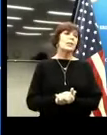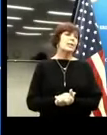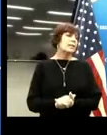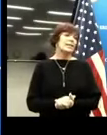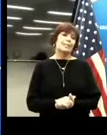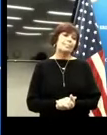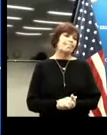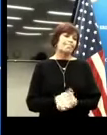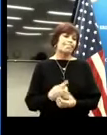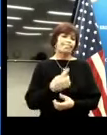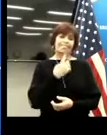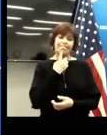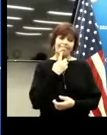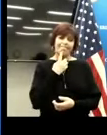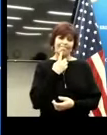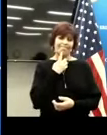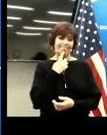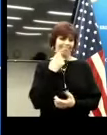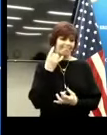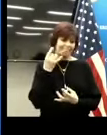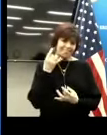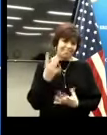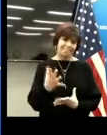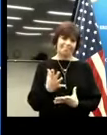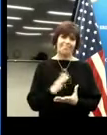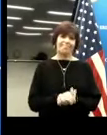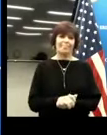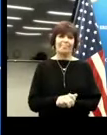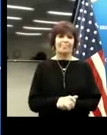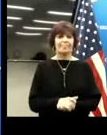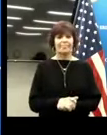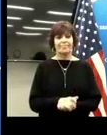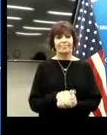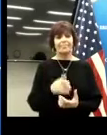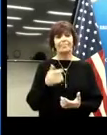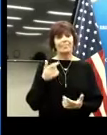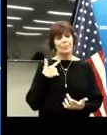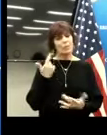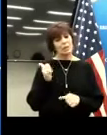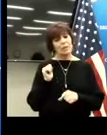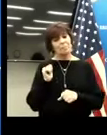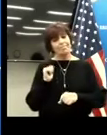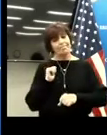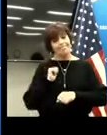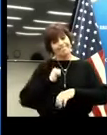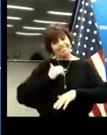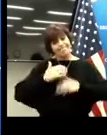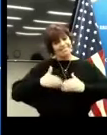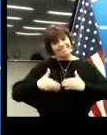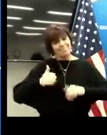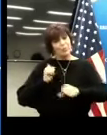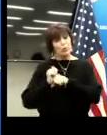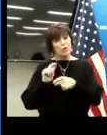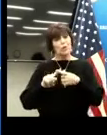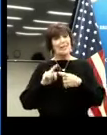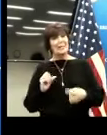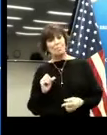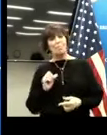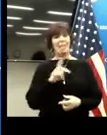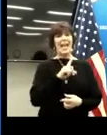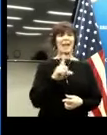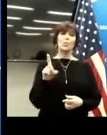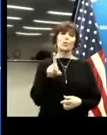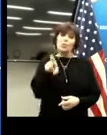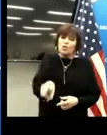exceptionally disappointing and distressing. And we're going to work on it to the point where we are back to where I feel we should